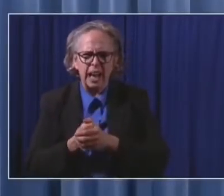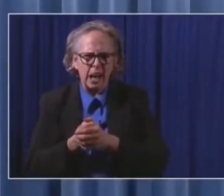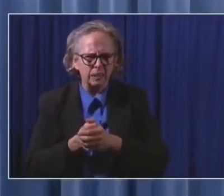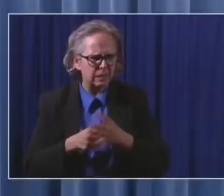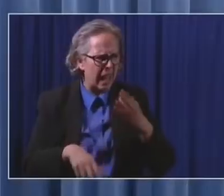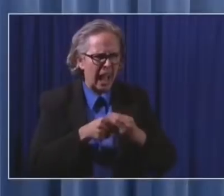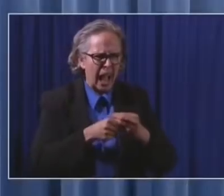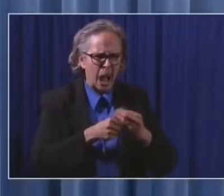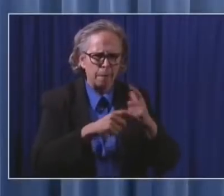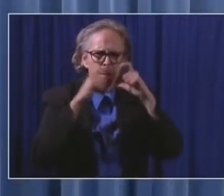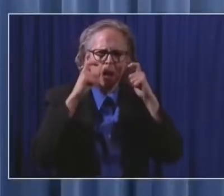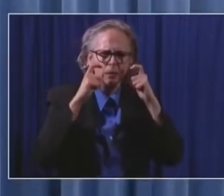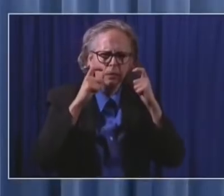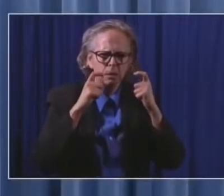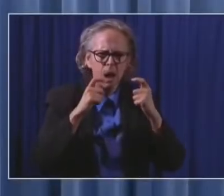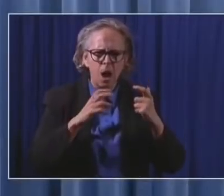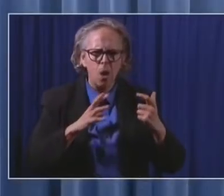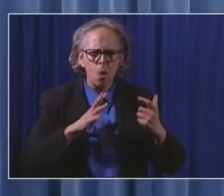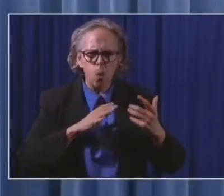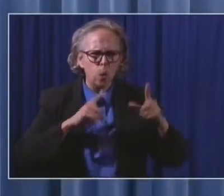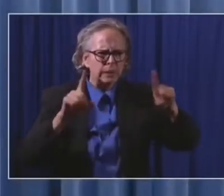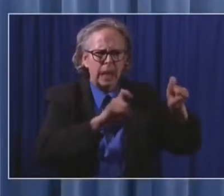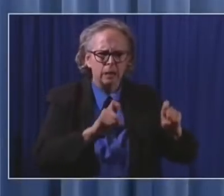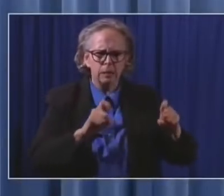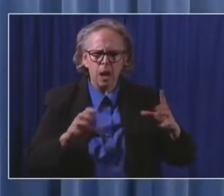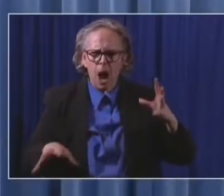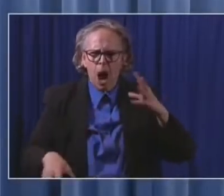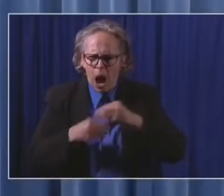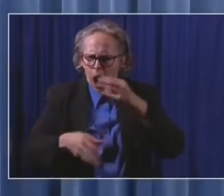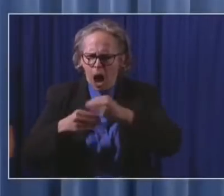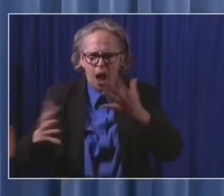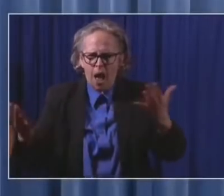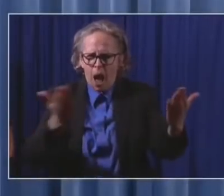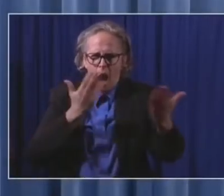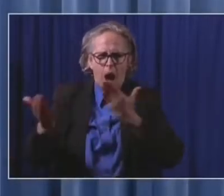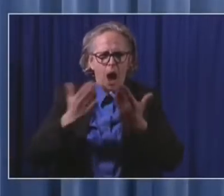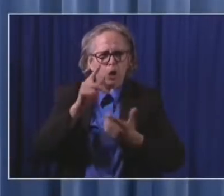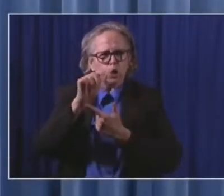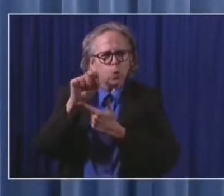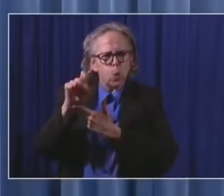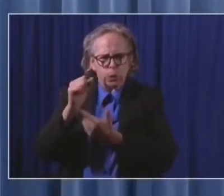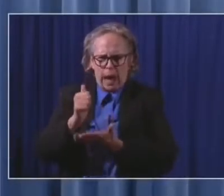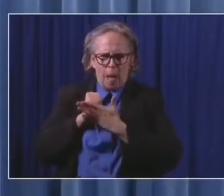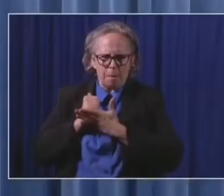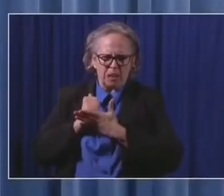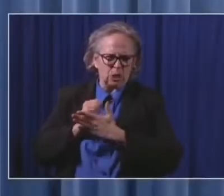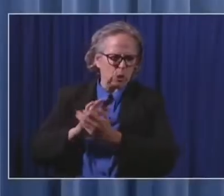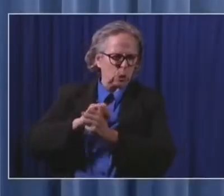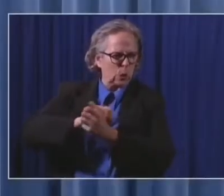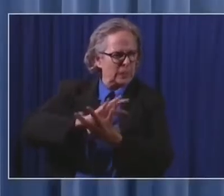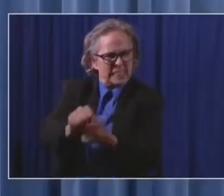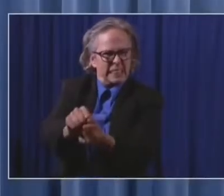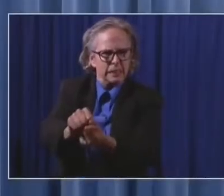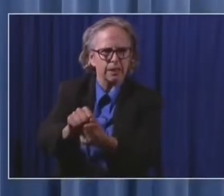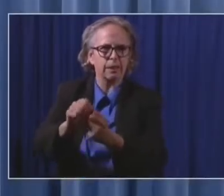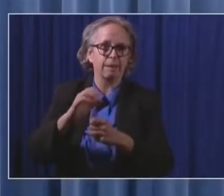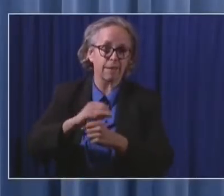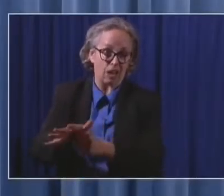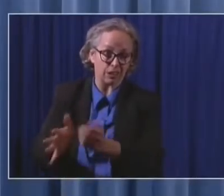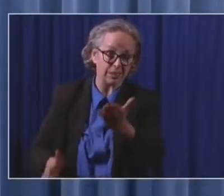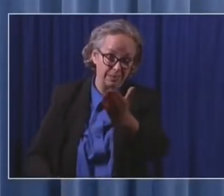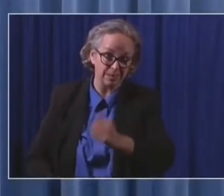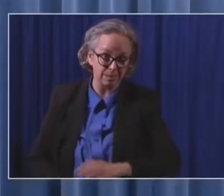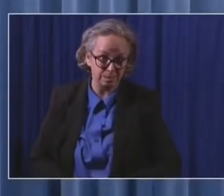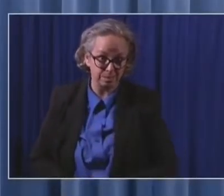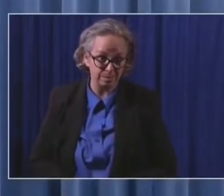that we have. Distancing, wear a mask, wash your hands, test. Those are the things that we have to continue to do every